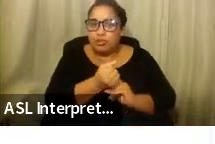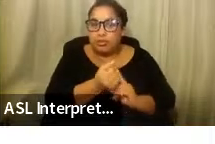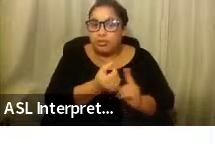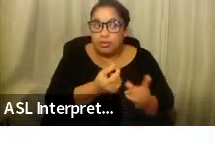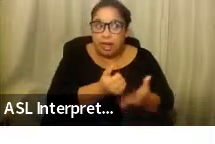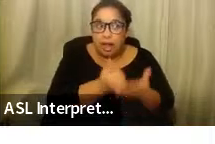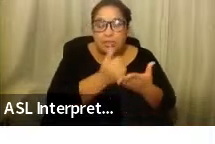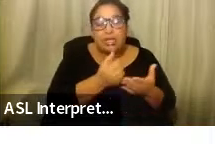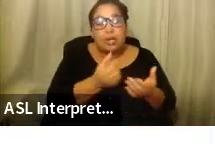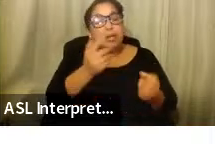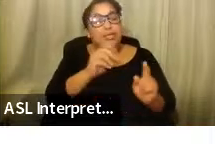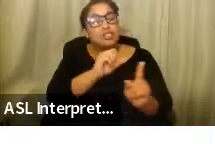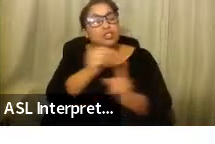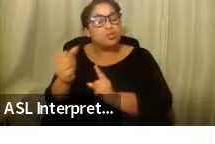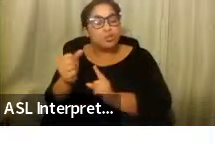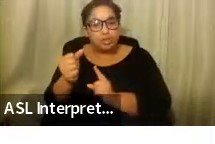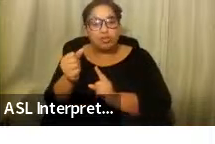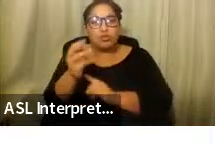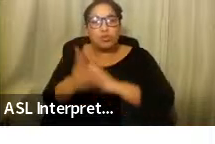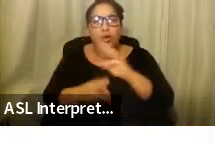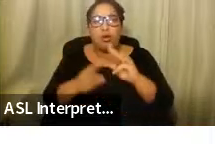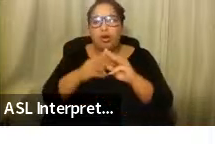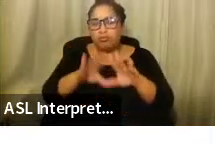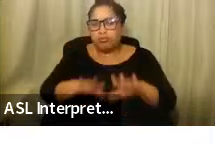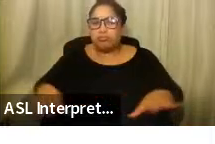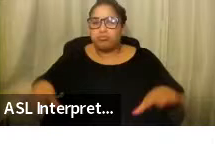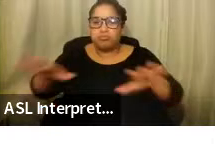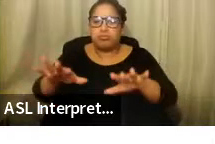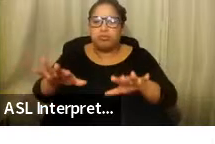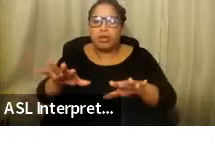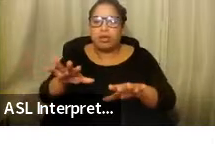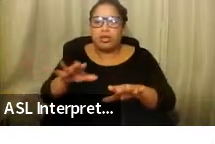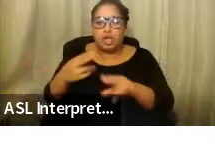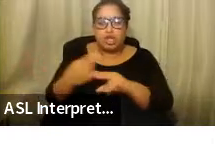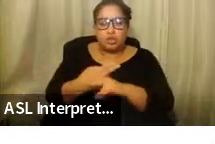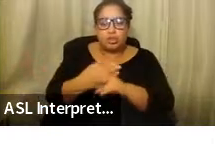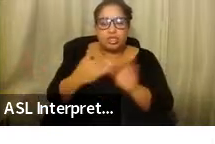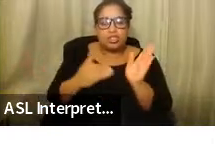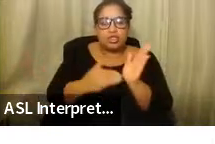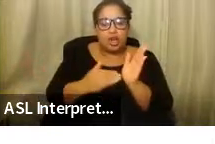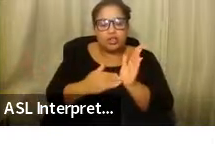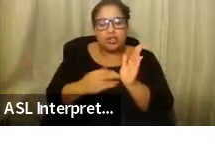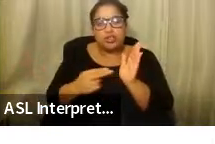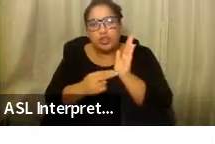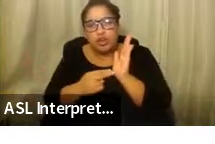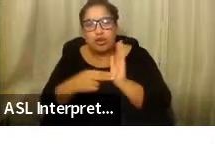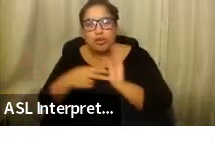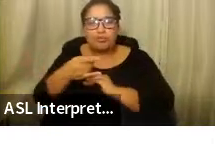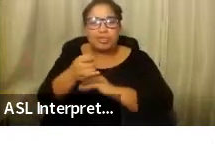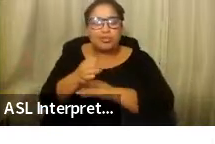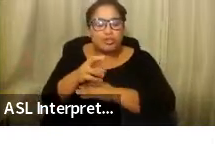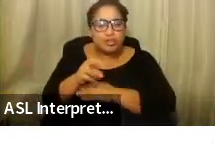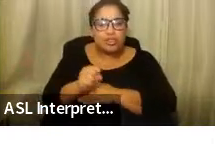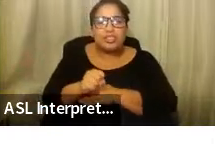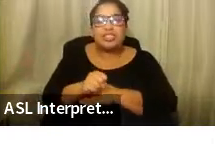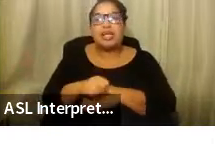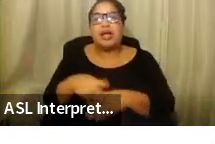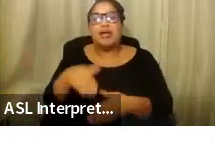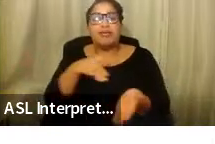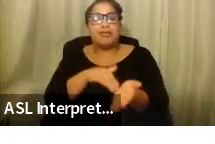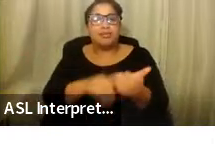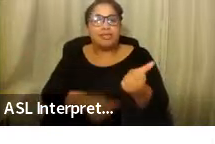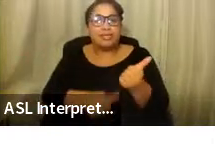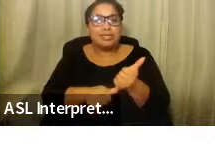multiple scenarios across the world that are using doctors, nurse practitioners, physician assistants on